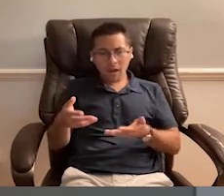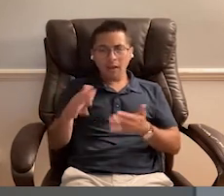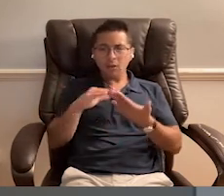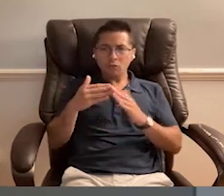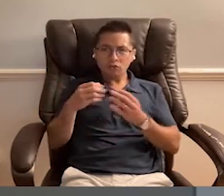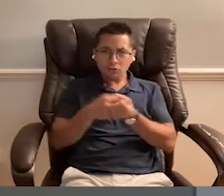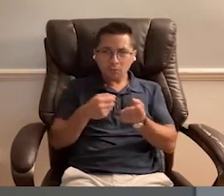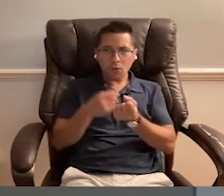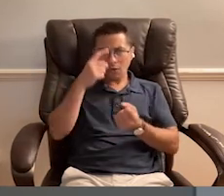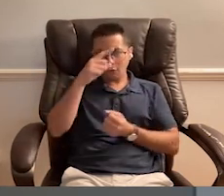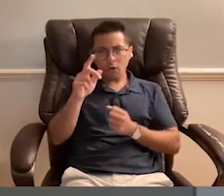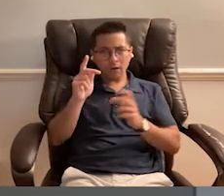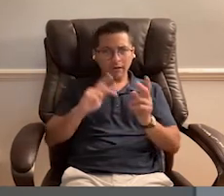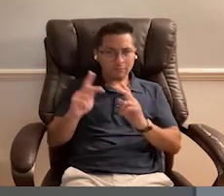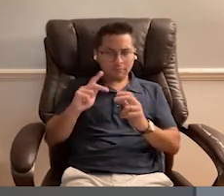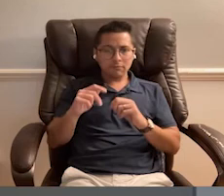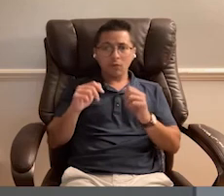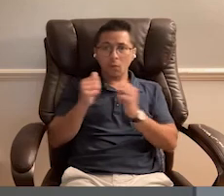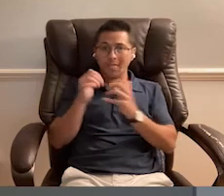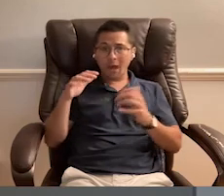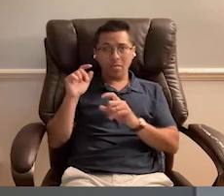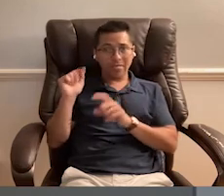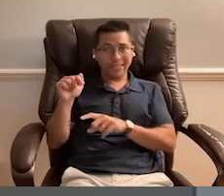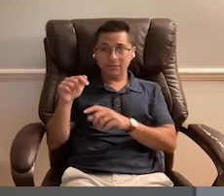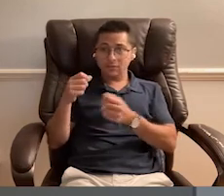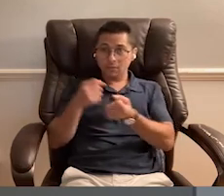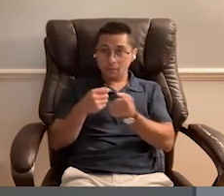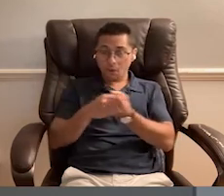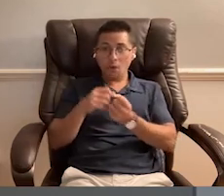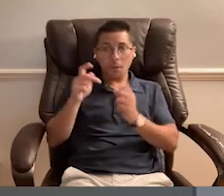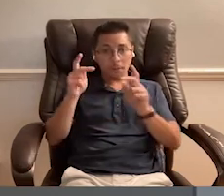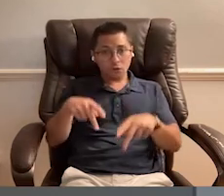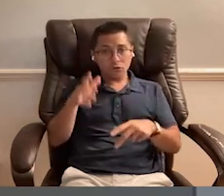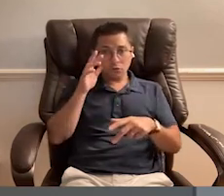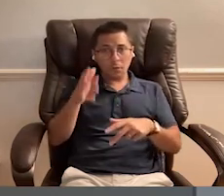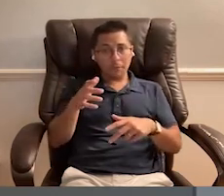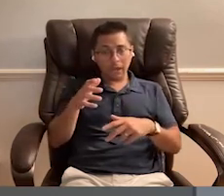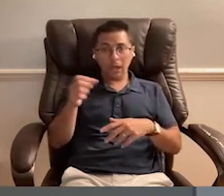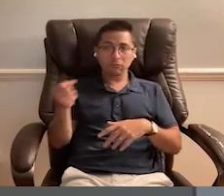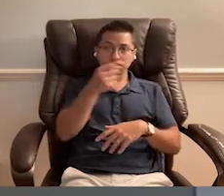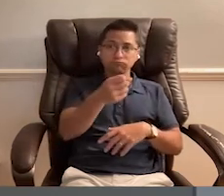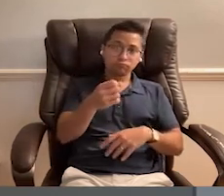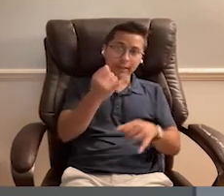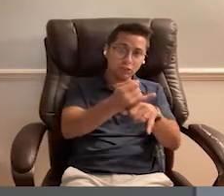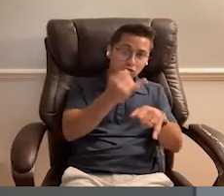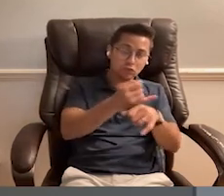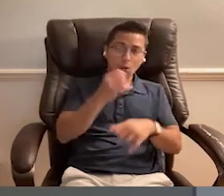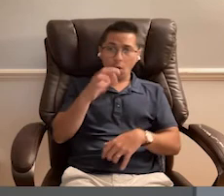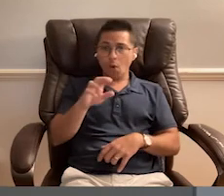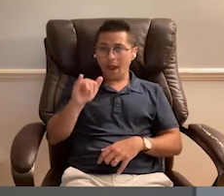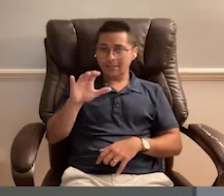services are those services that provide home and community support for an individual. So without these supports, an individual